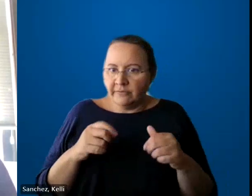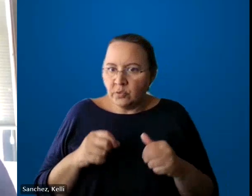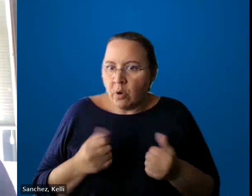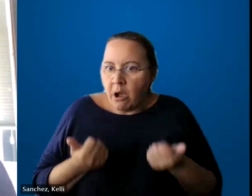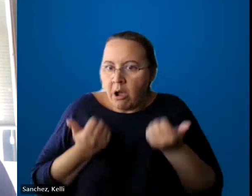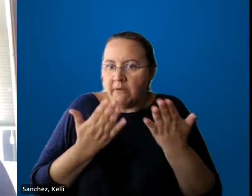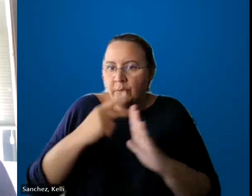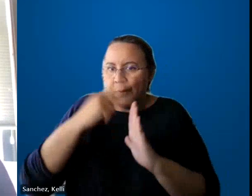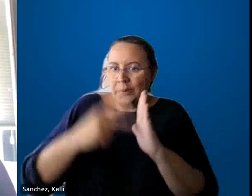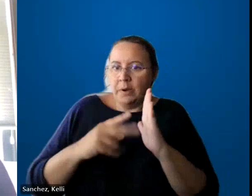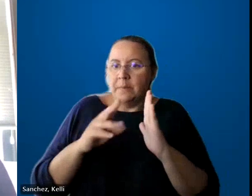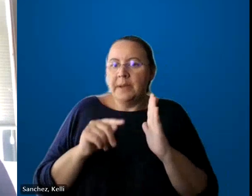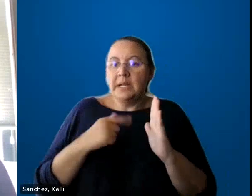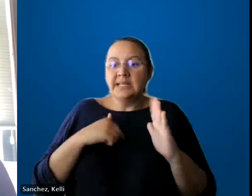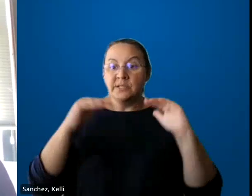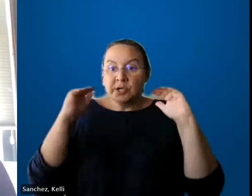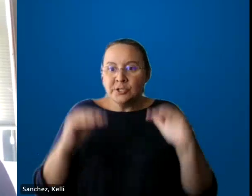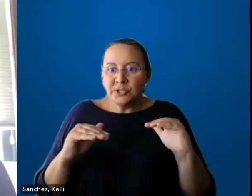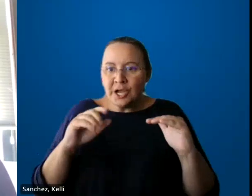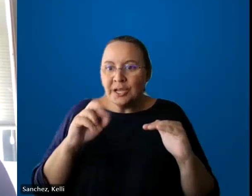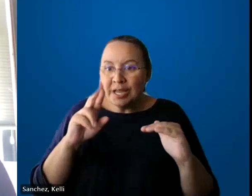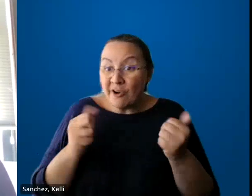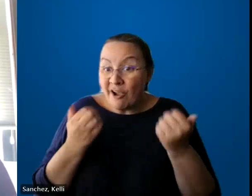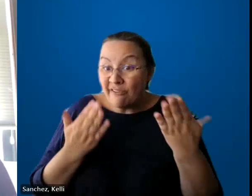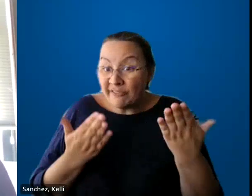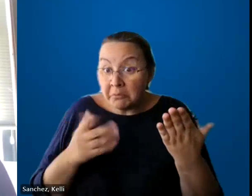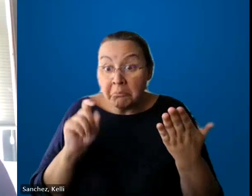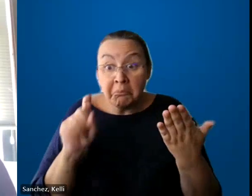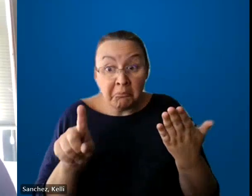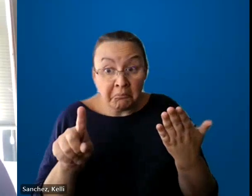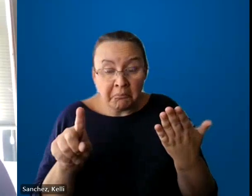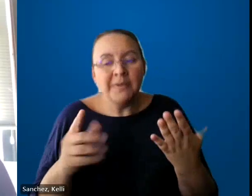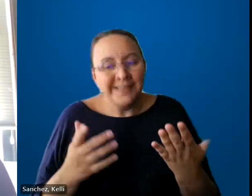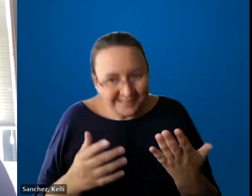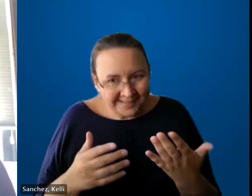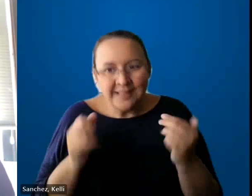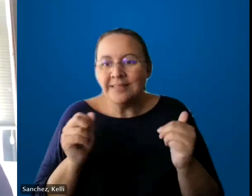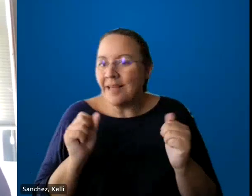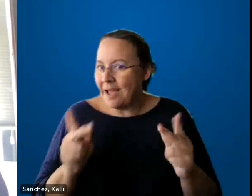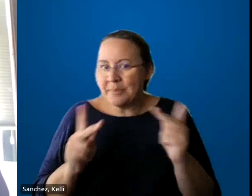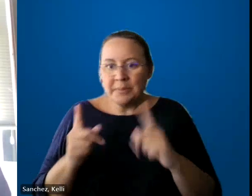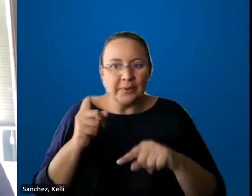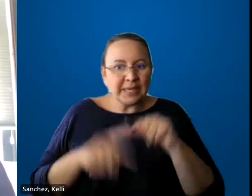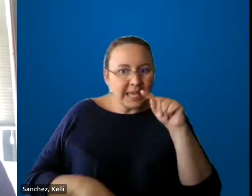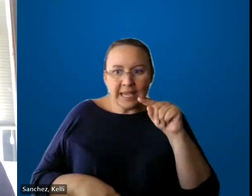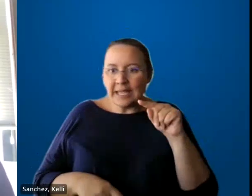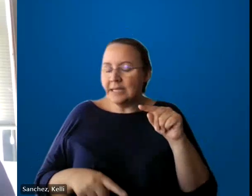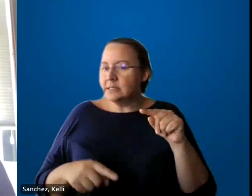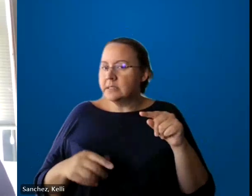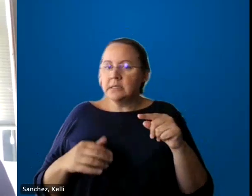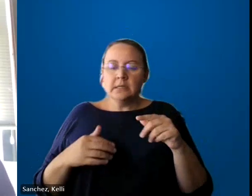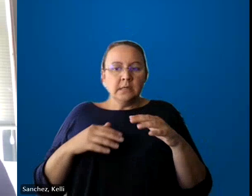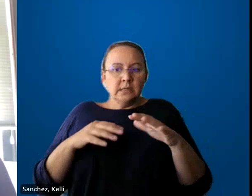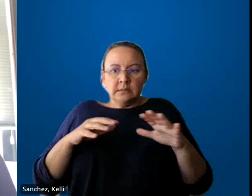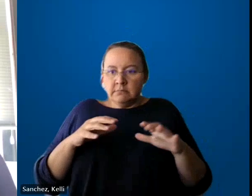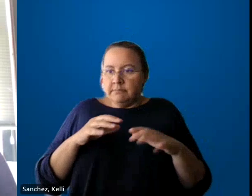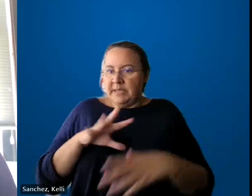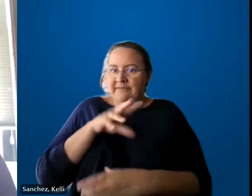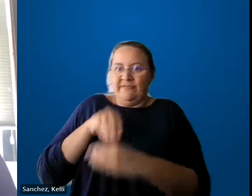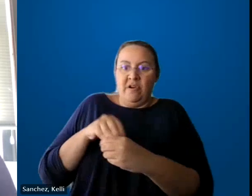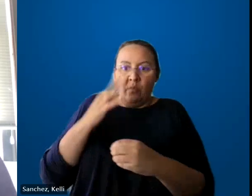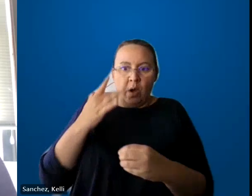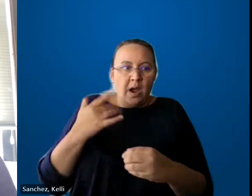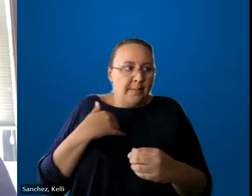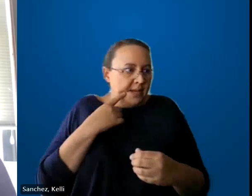like, is there childcare offered? I know a lot of people have barriers in inclusive environments because, yeah, they may